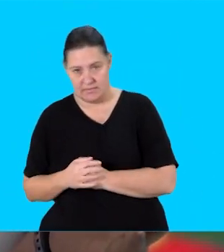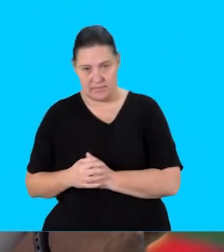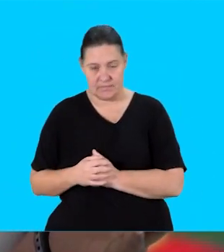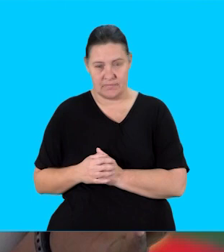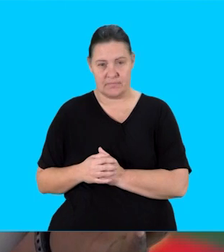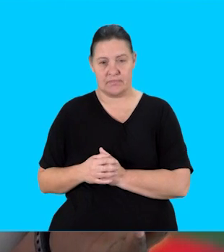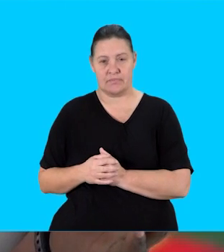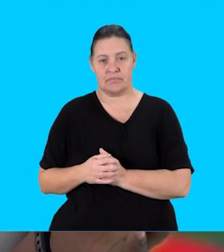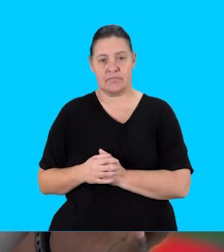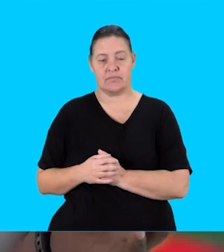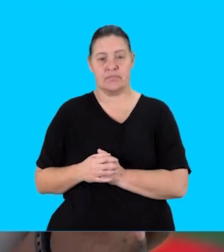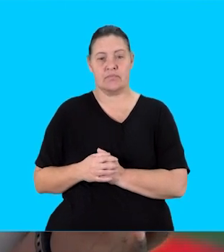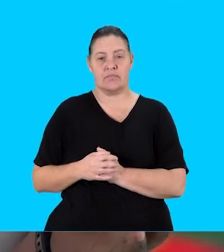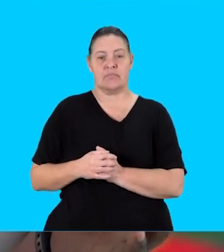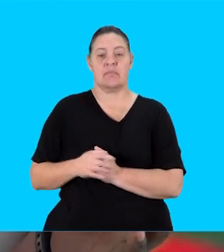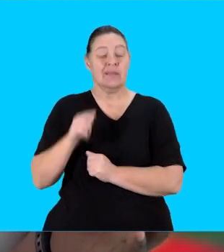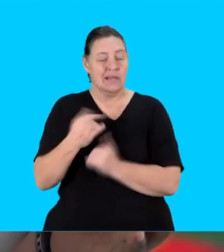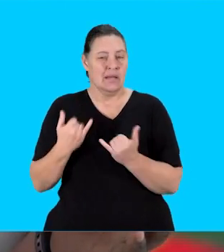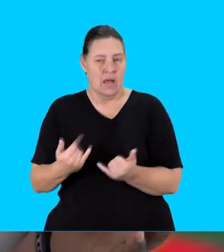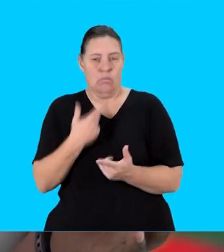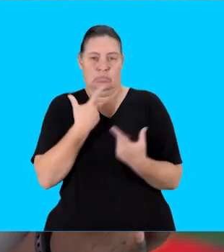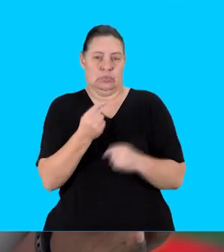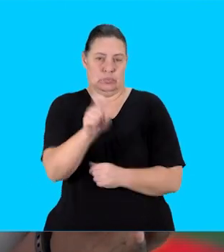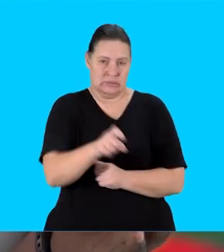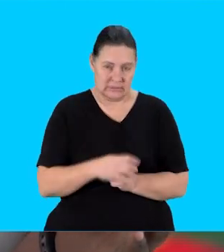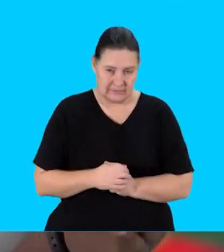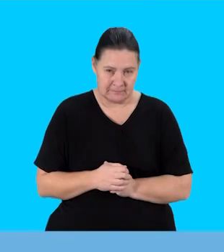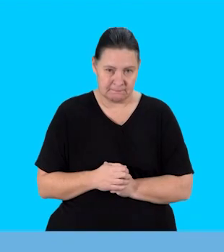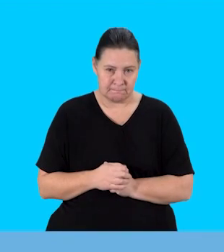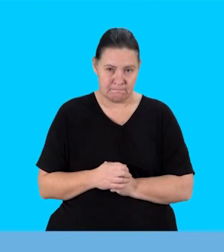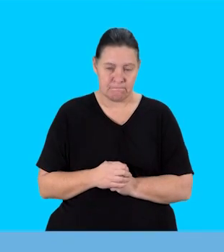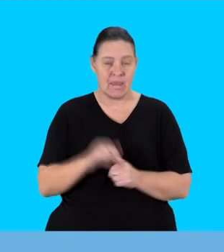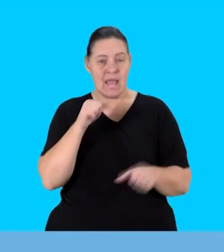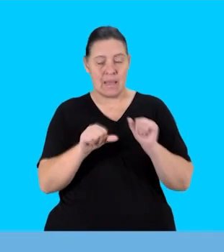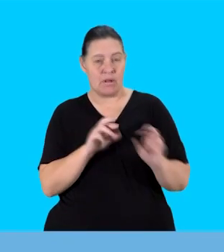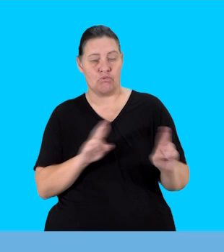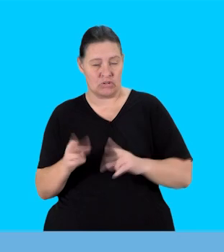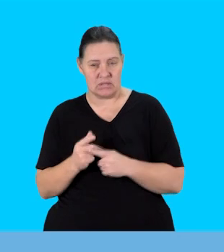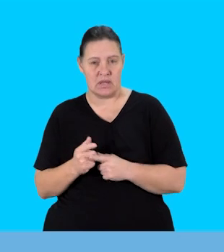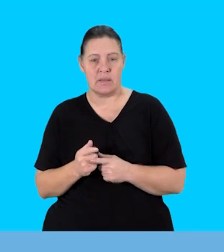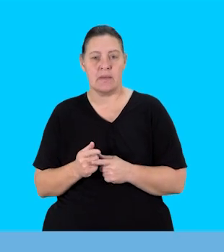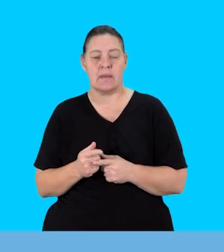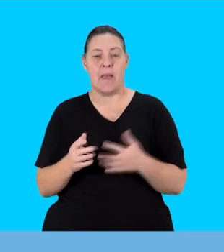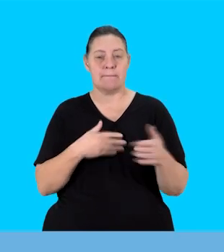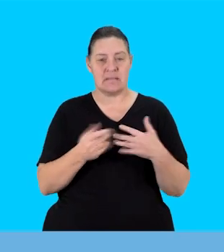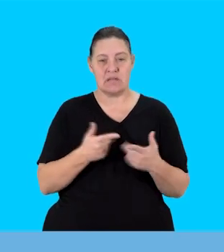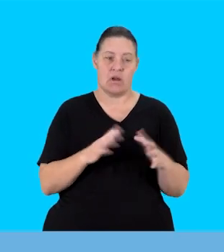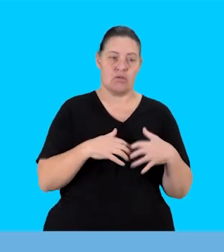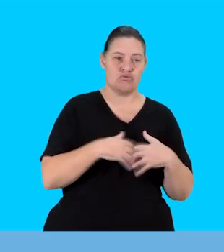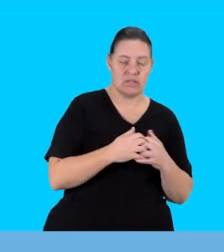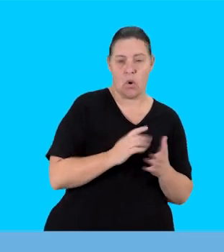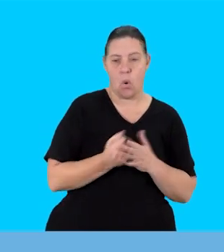products. So this is then now what we need to do. In chemical reactions, matter is